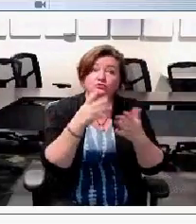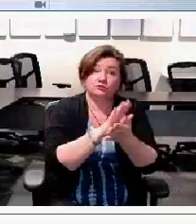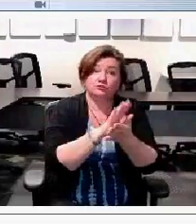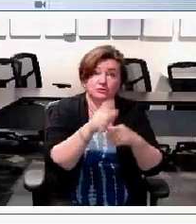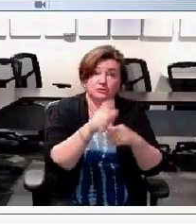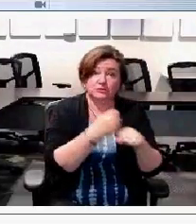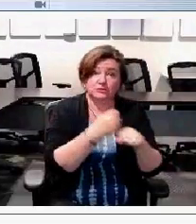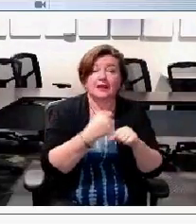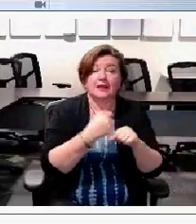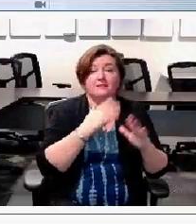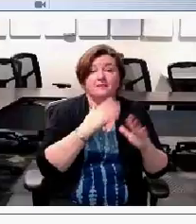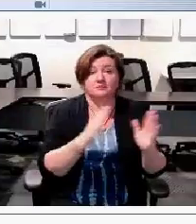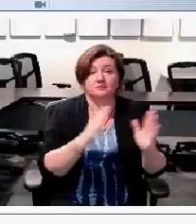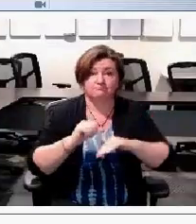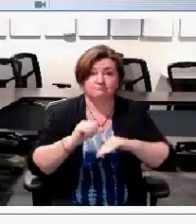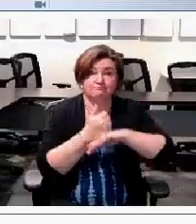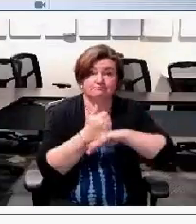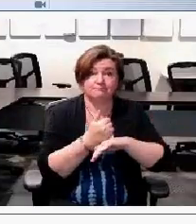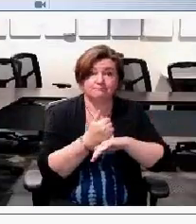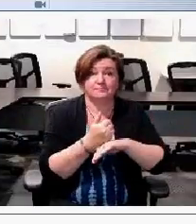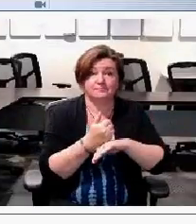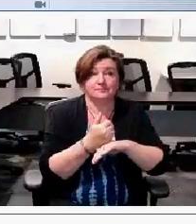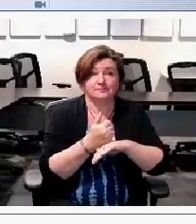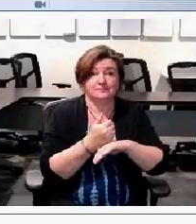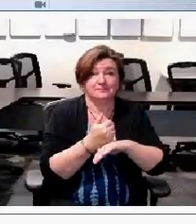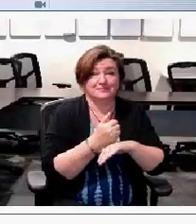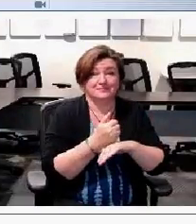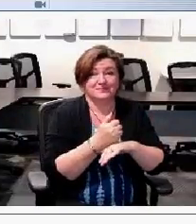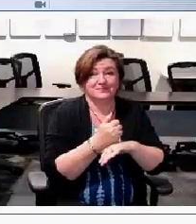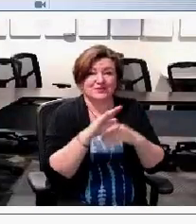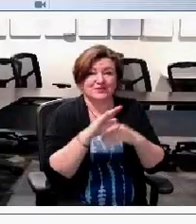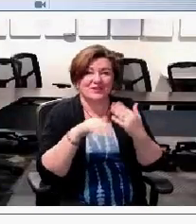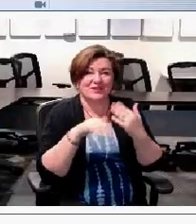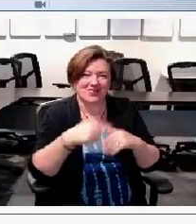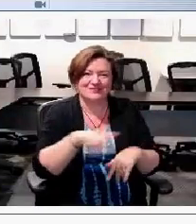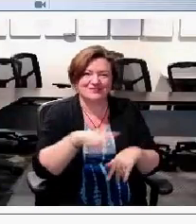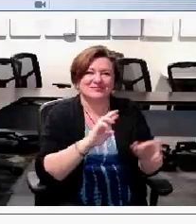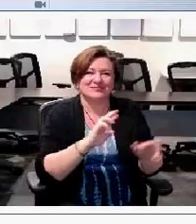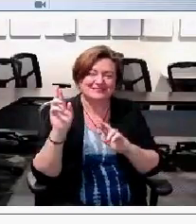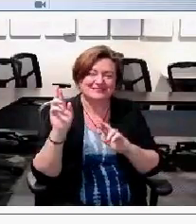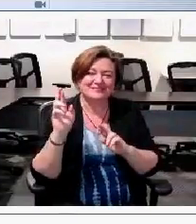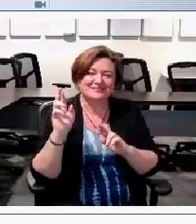up about our plans. And I said you all, so I'm sorry about that.